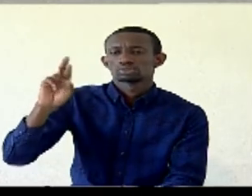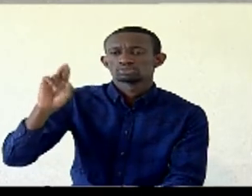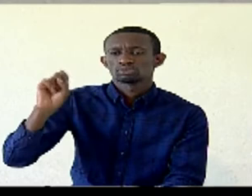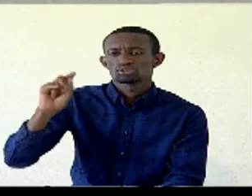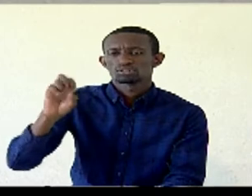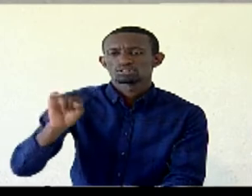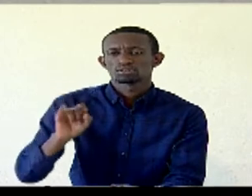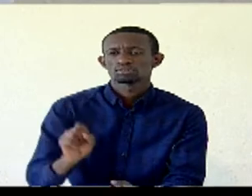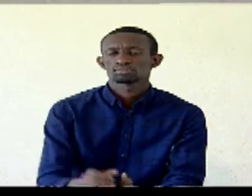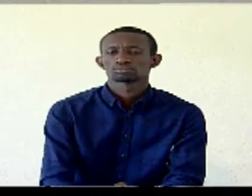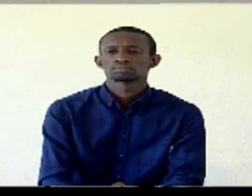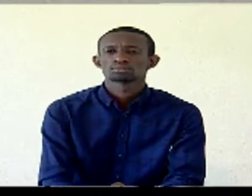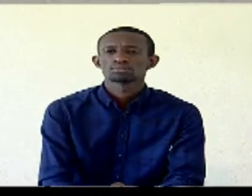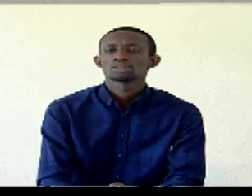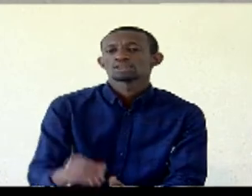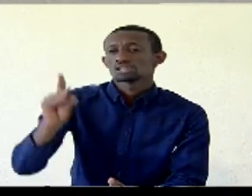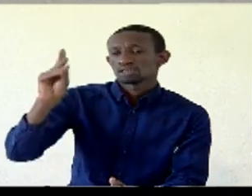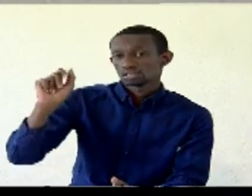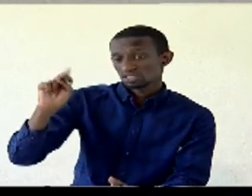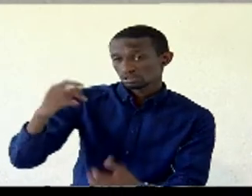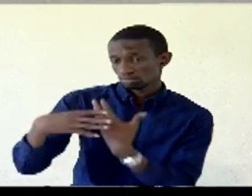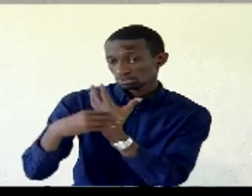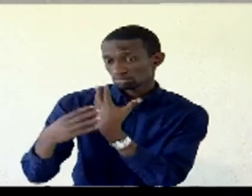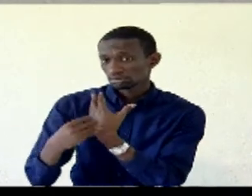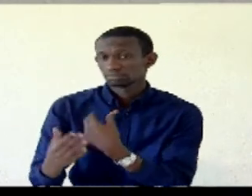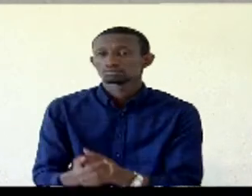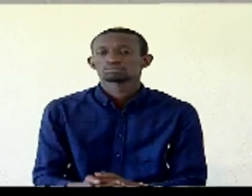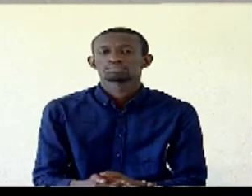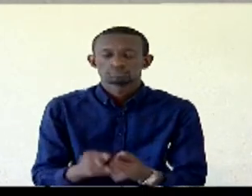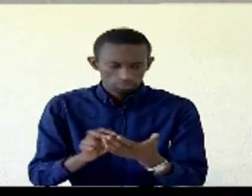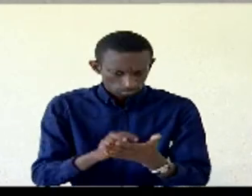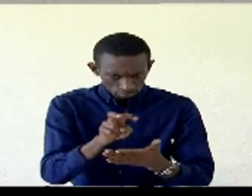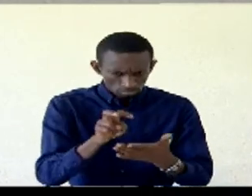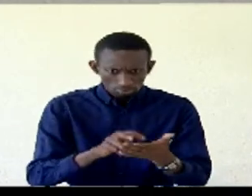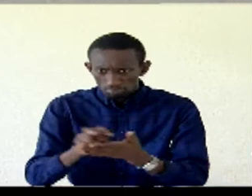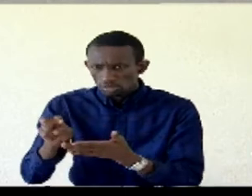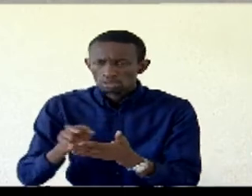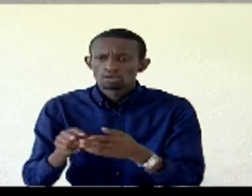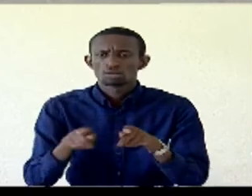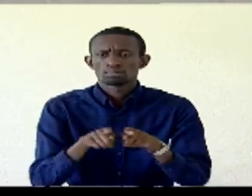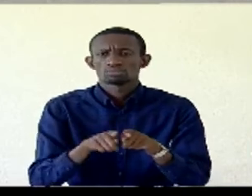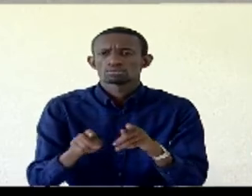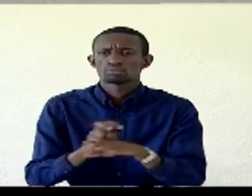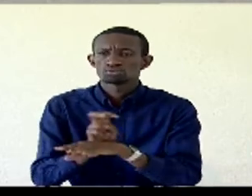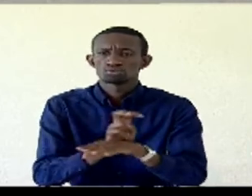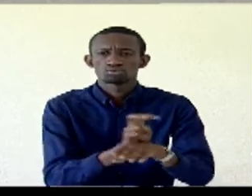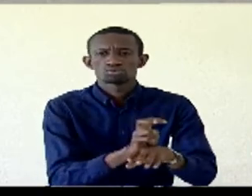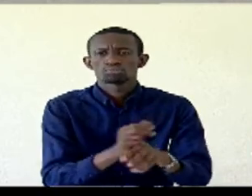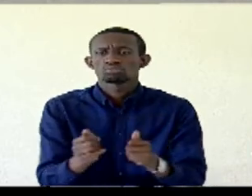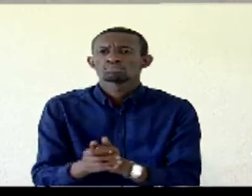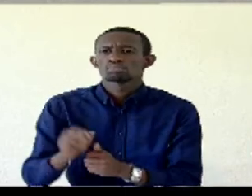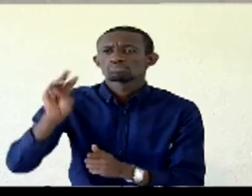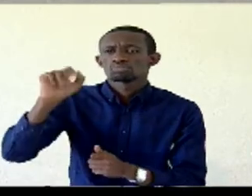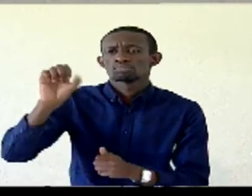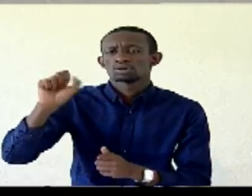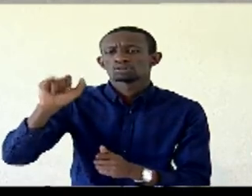Growth has taken place, DNA has replicated. We have checked and we have proofread mass production of the textbooks.